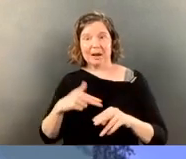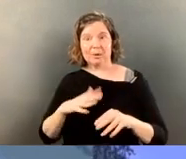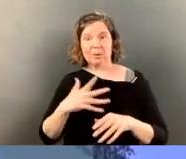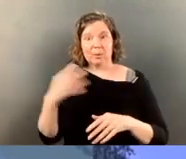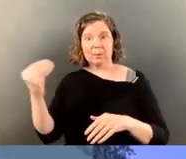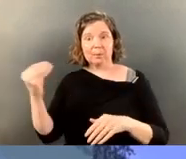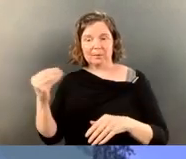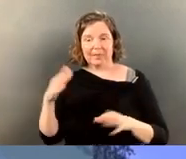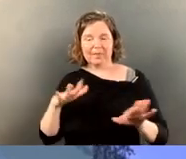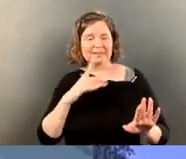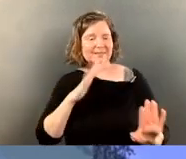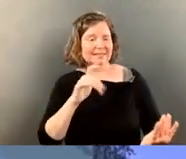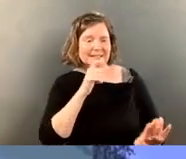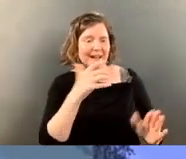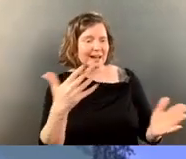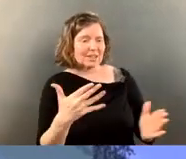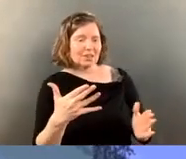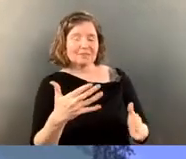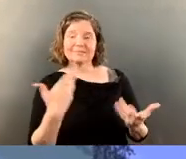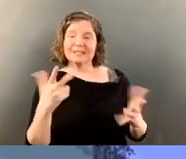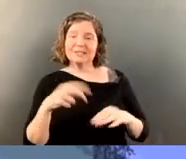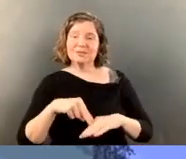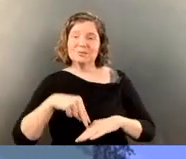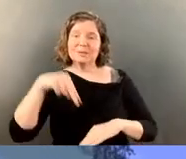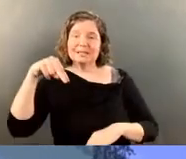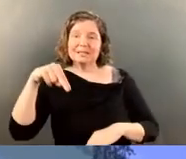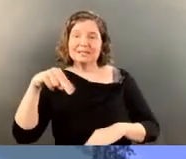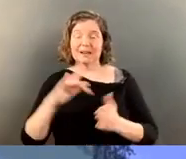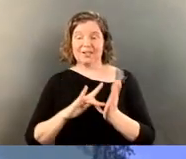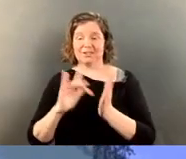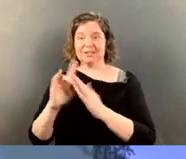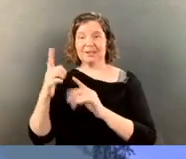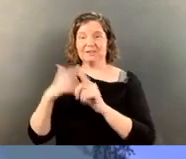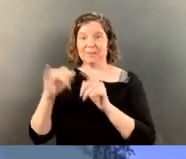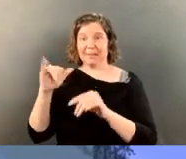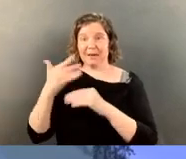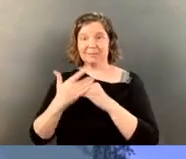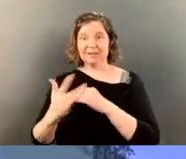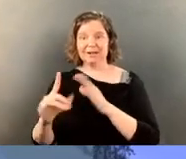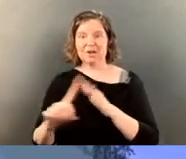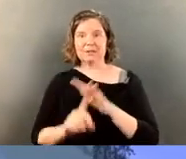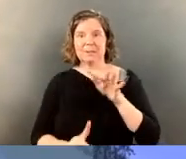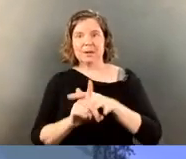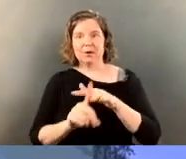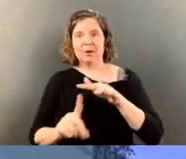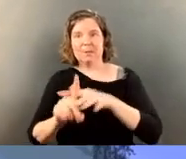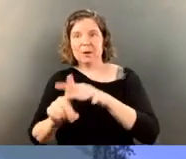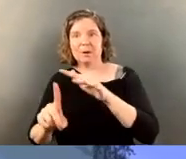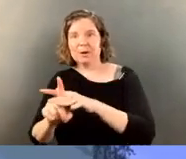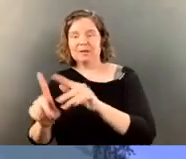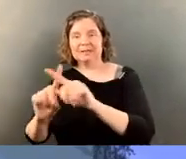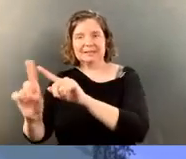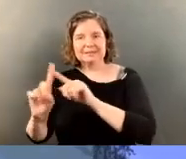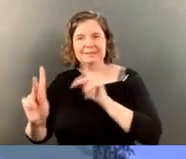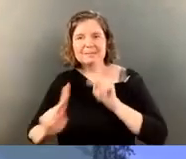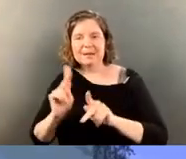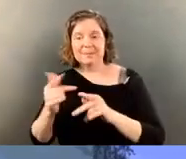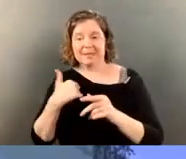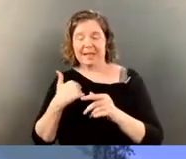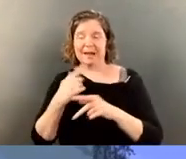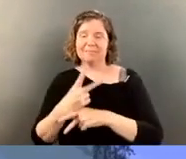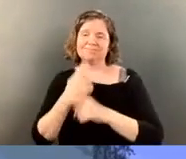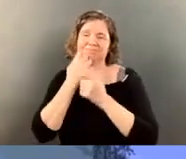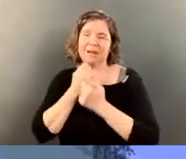angels said, "He is not here. He is risen." And then Jesus, from that point forward, starts appearing to all these people that had